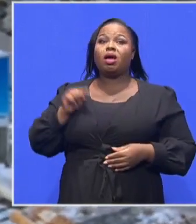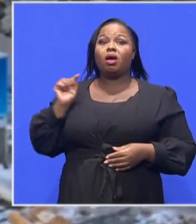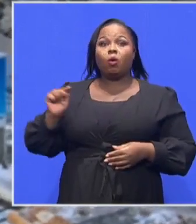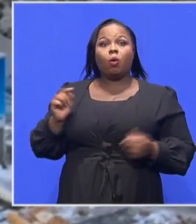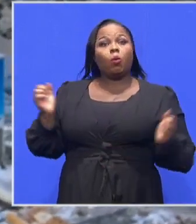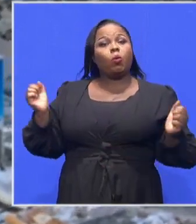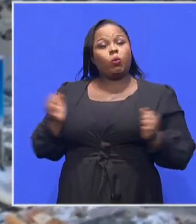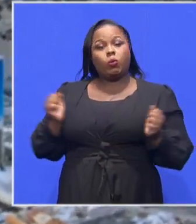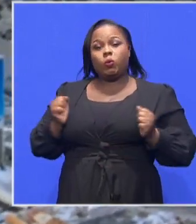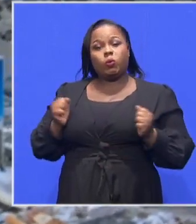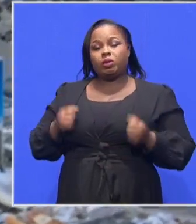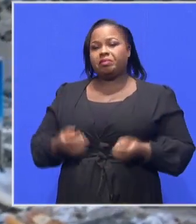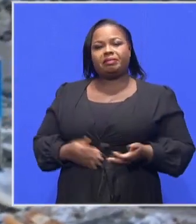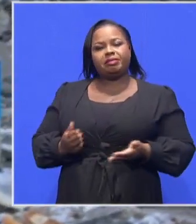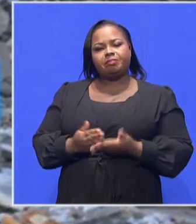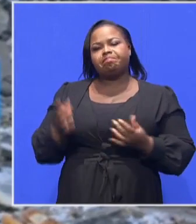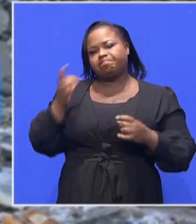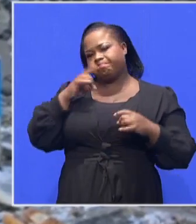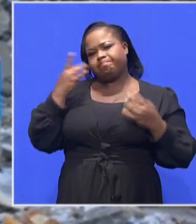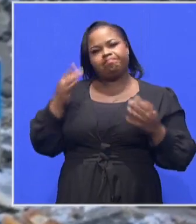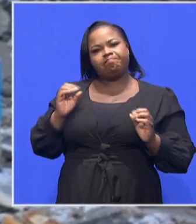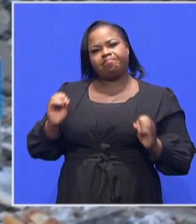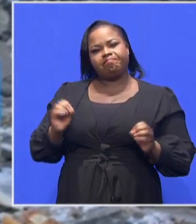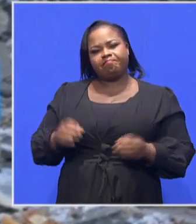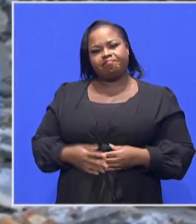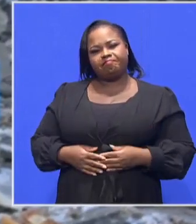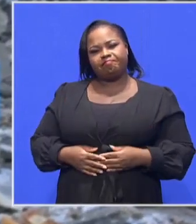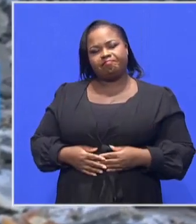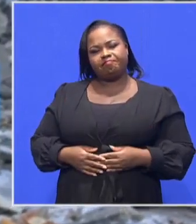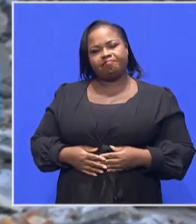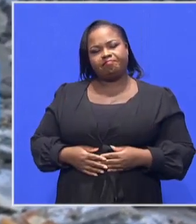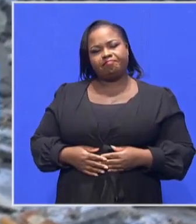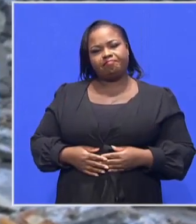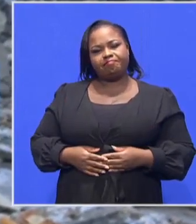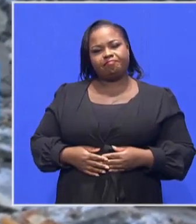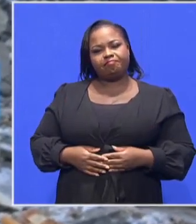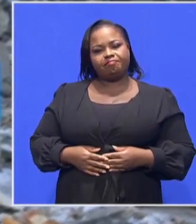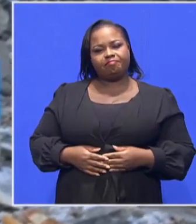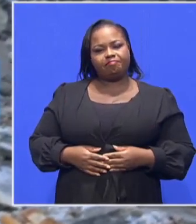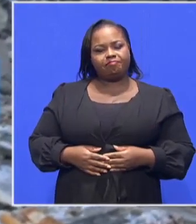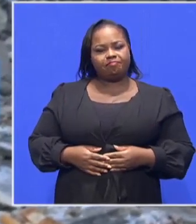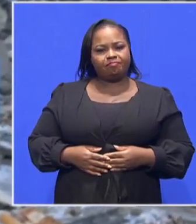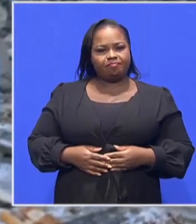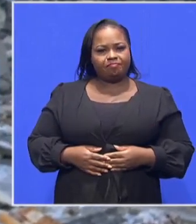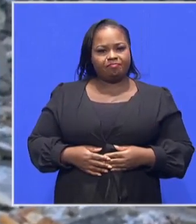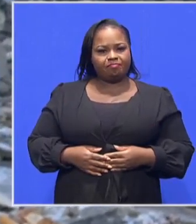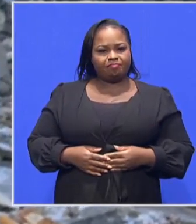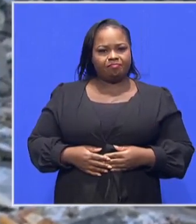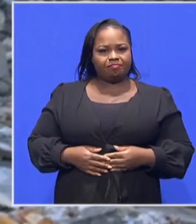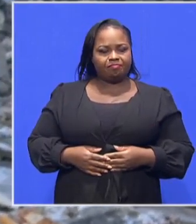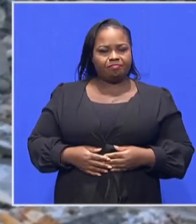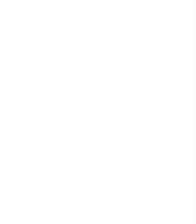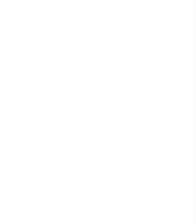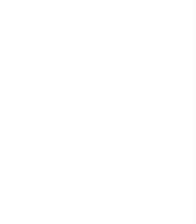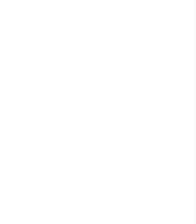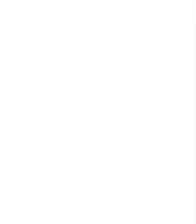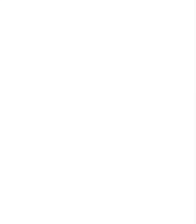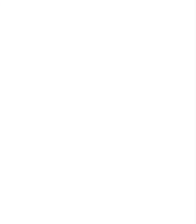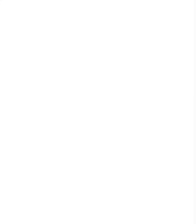are just not giving up hope here. Trent Murray, SABC News, Malatya, Türkiye.